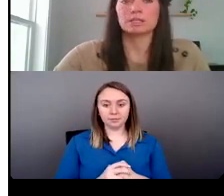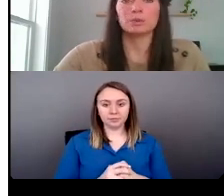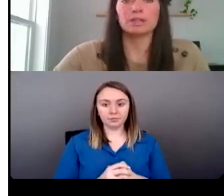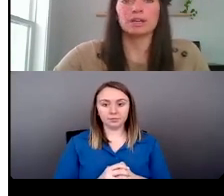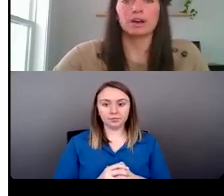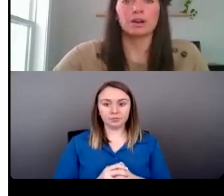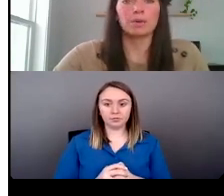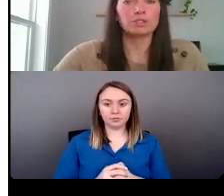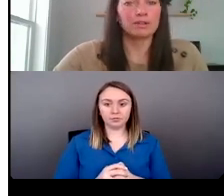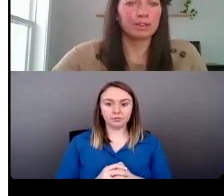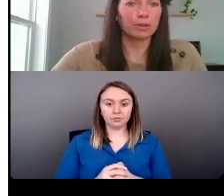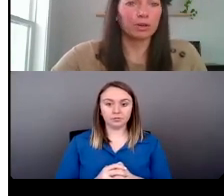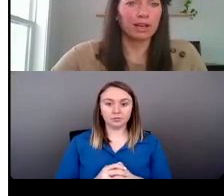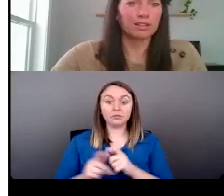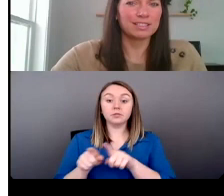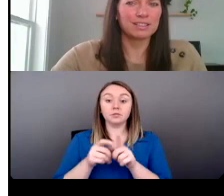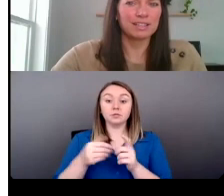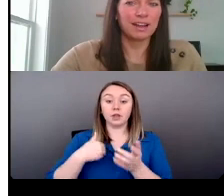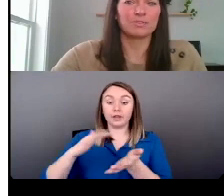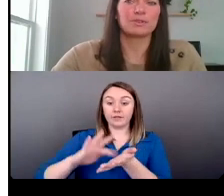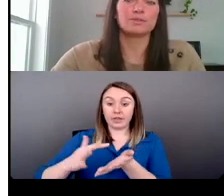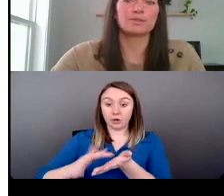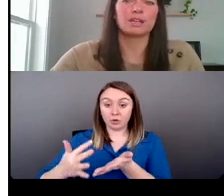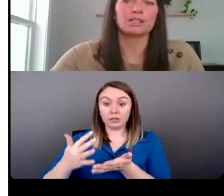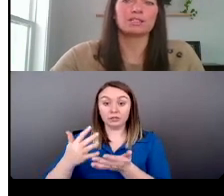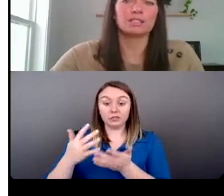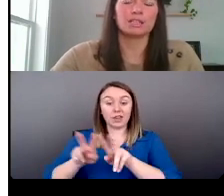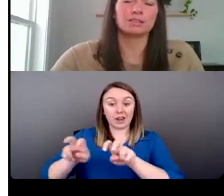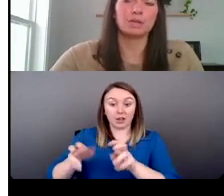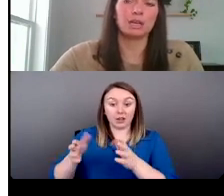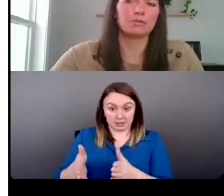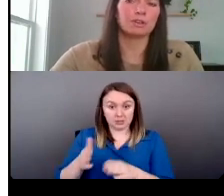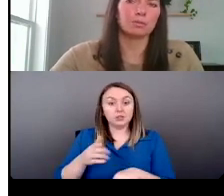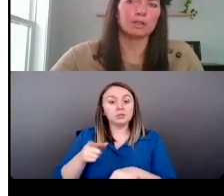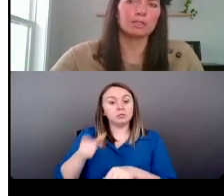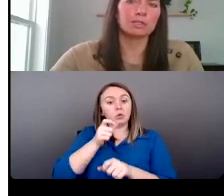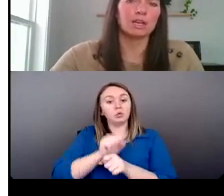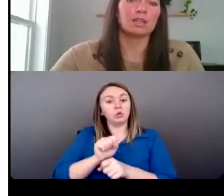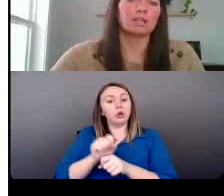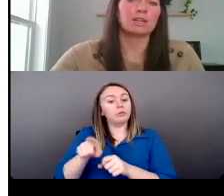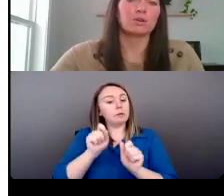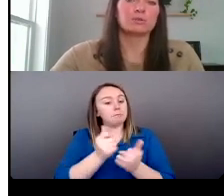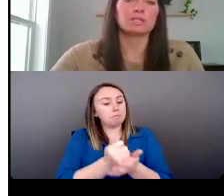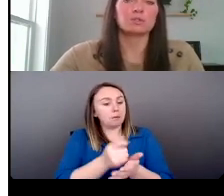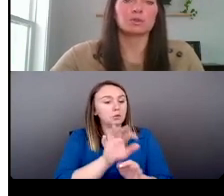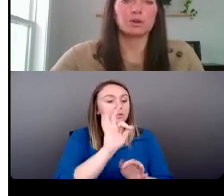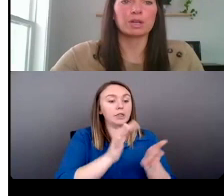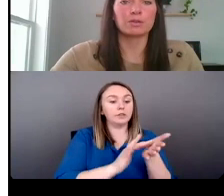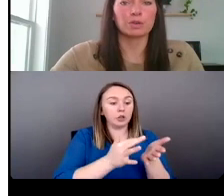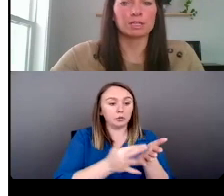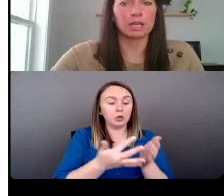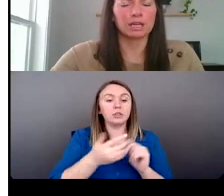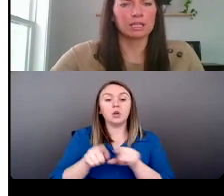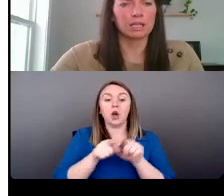Right, so we also have fingerprint analysts on staff who can assist in locating fingerprints. They can also assist with